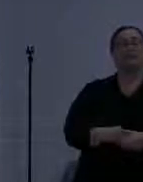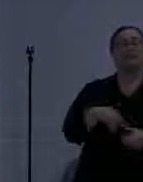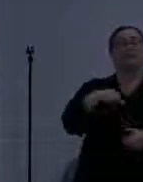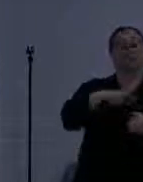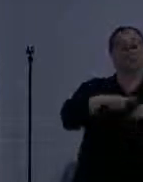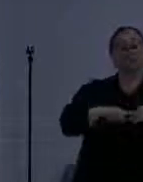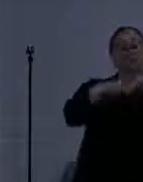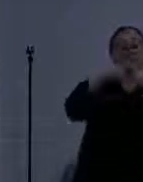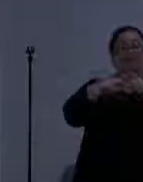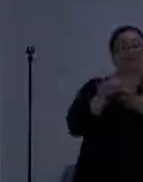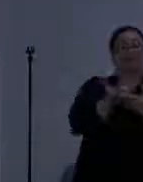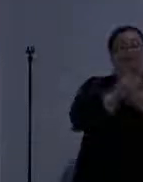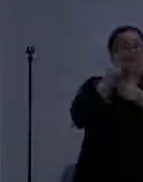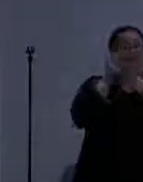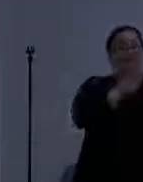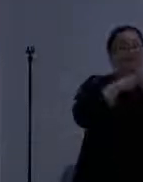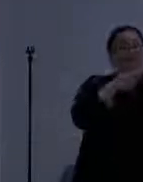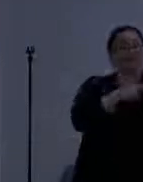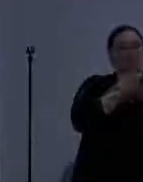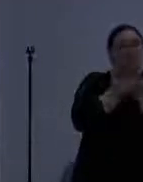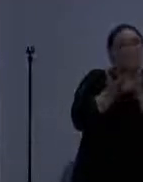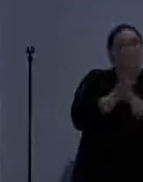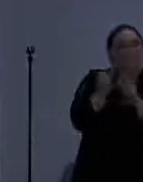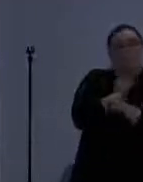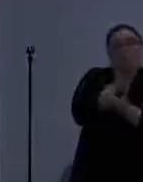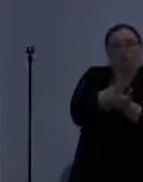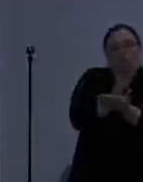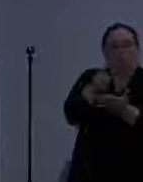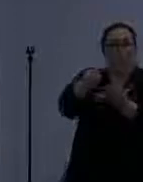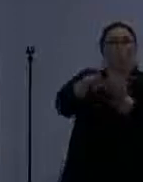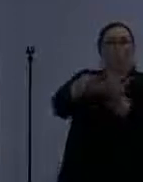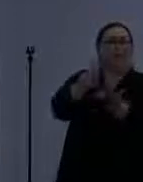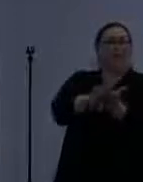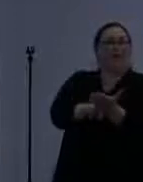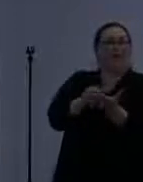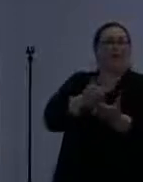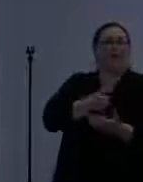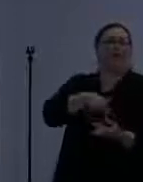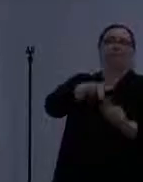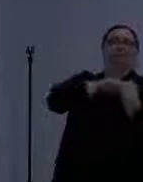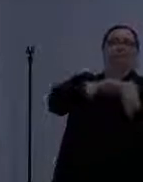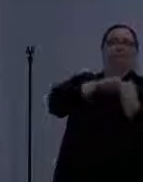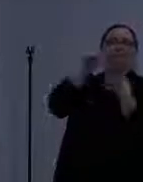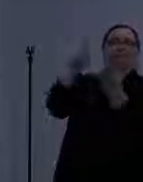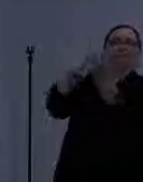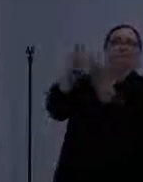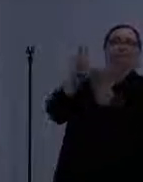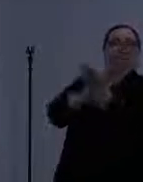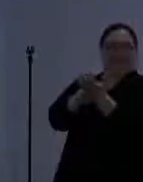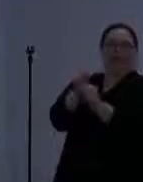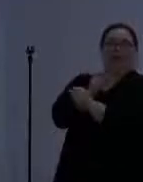meeting its obligations of the UN Convention on the Rights of People with Disabilities.